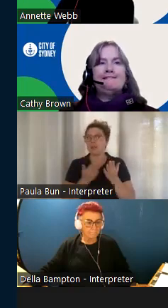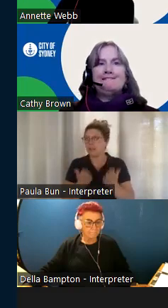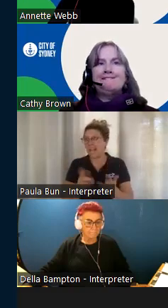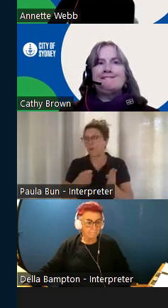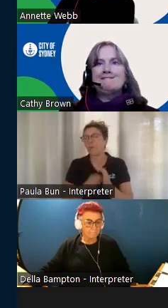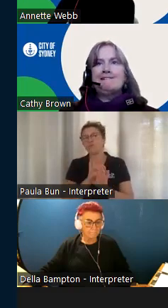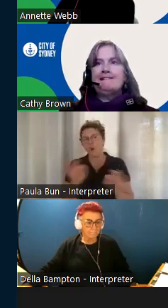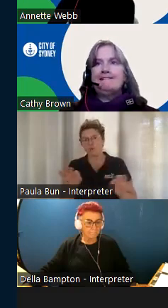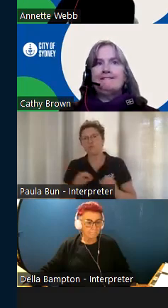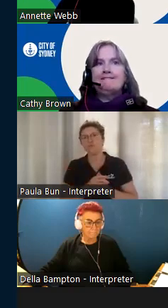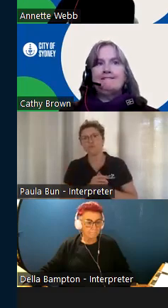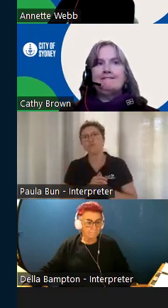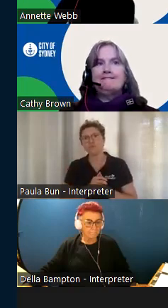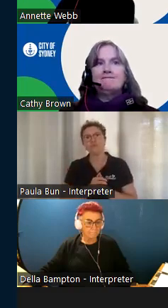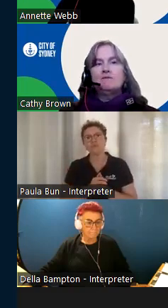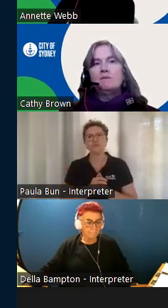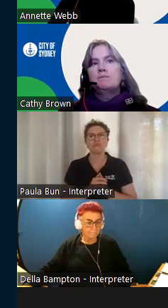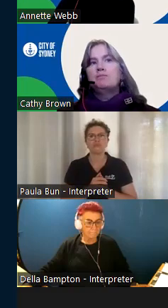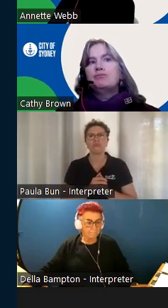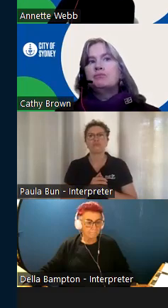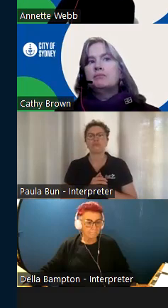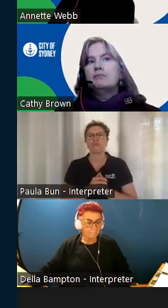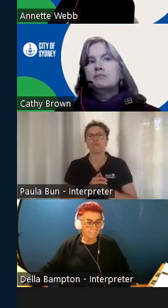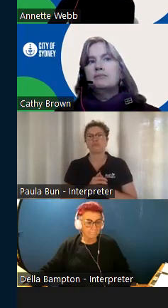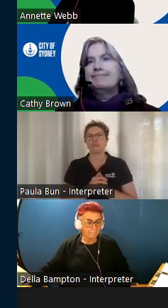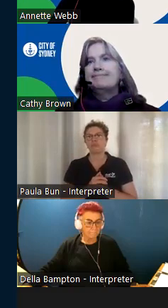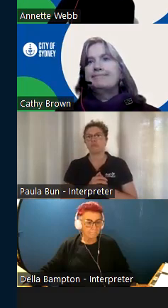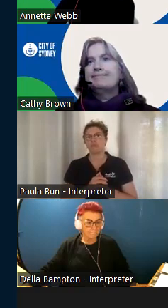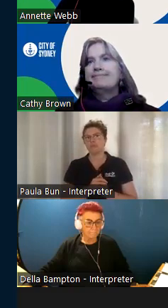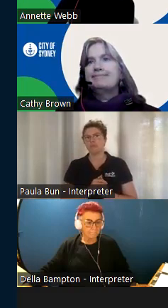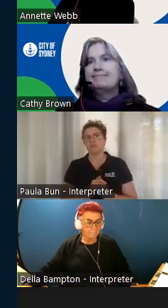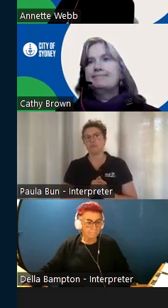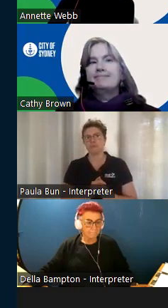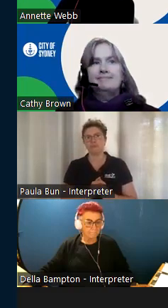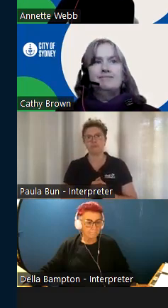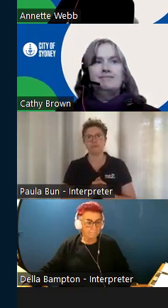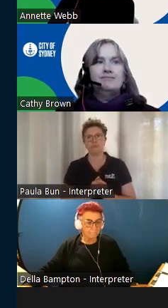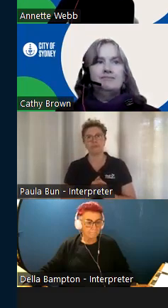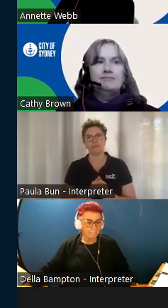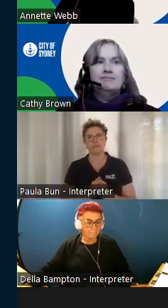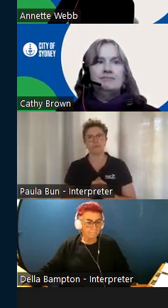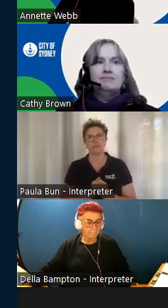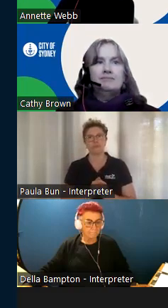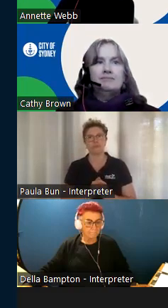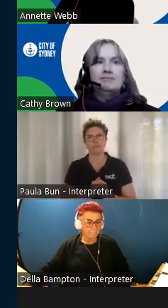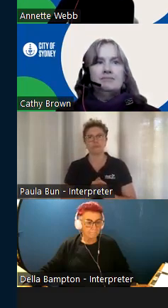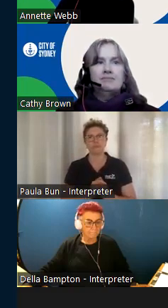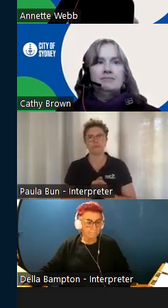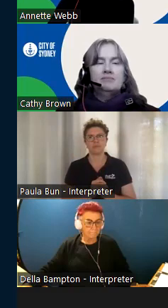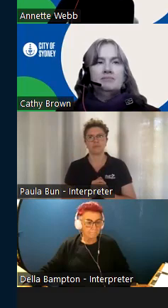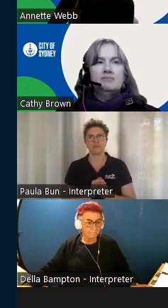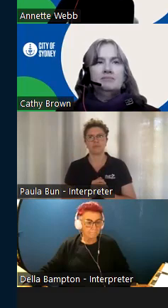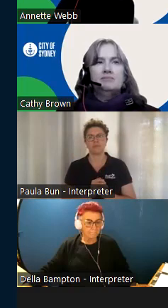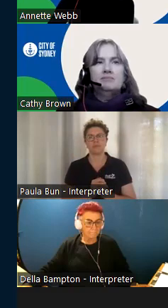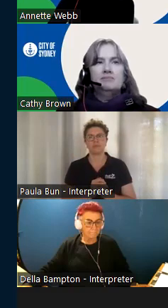you. And we can hopefully publish that information on the website as well, so other applicants have access